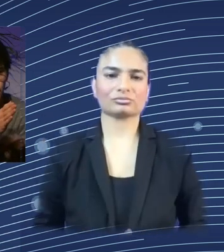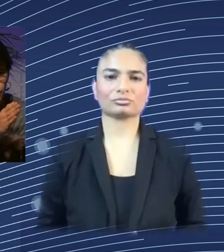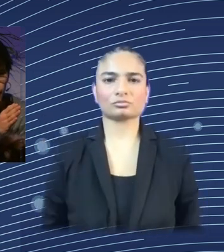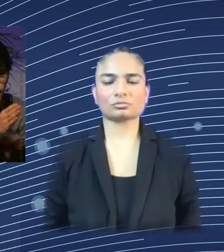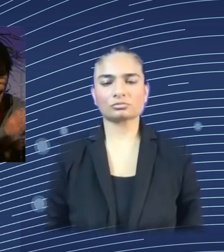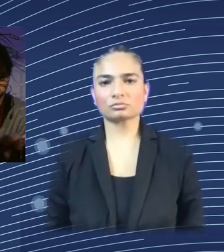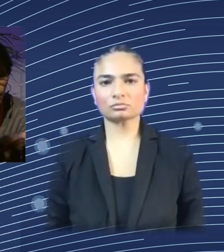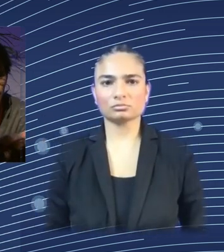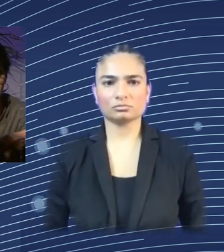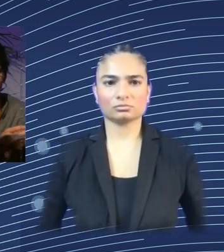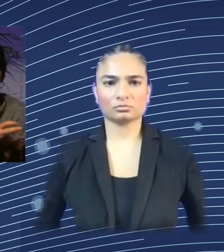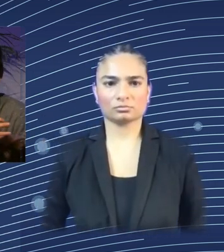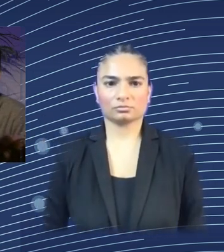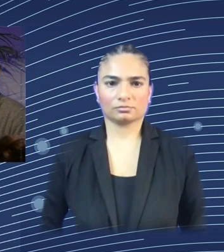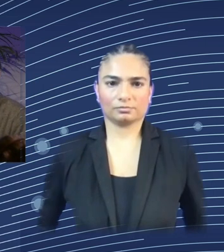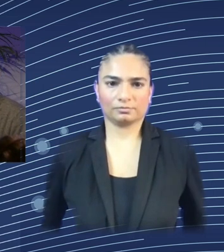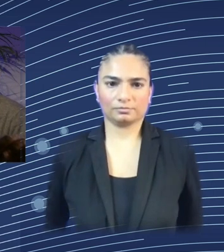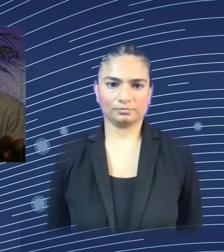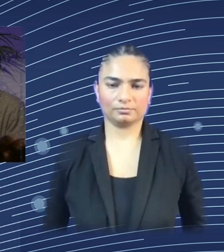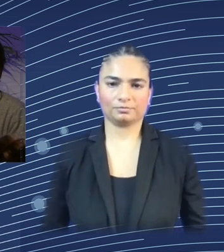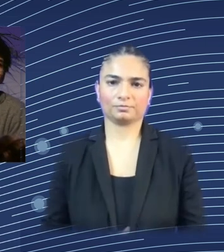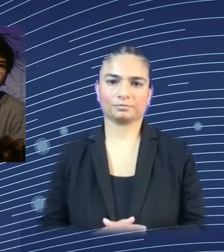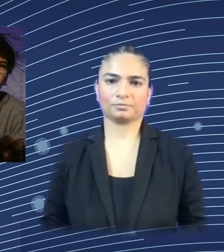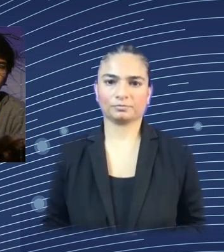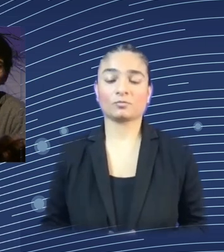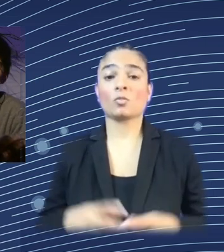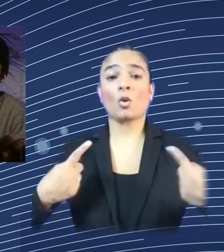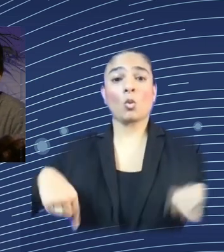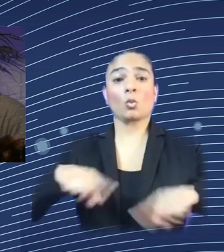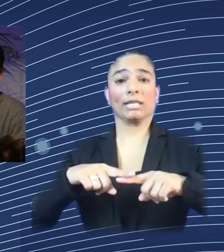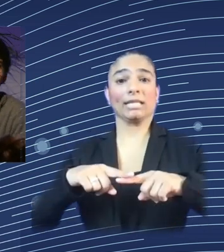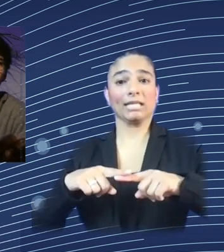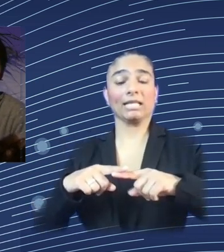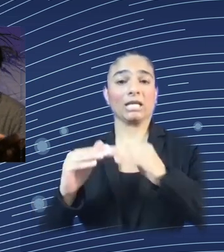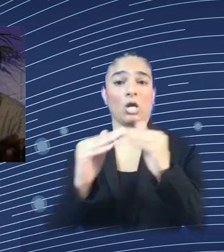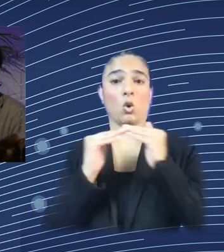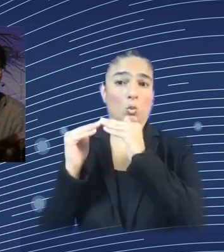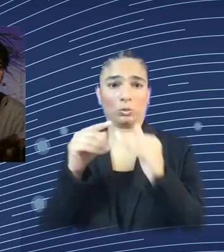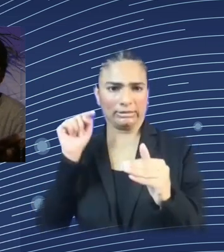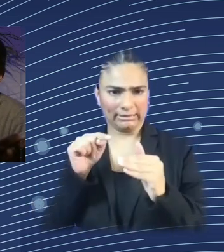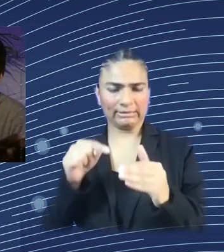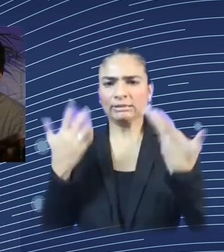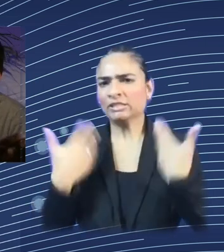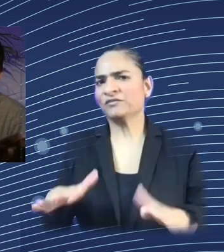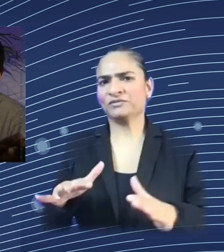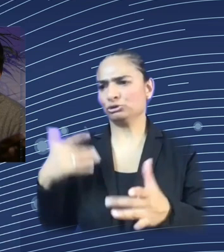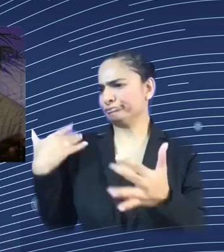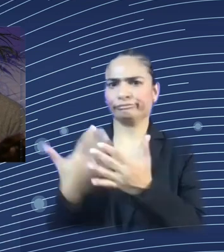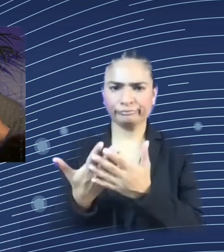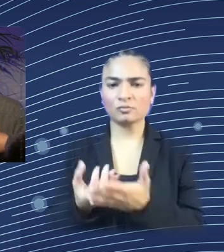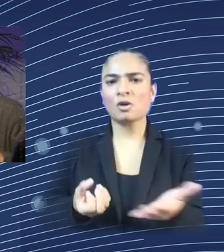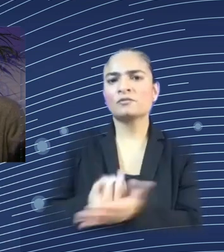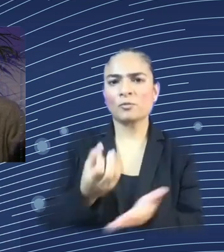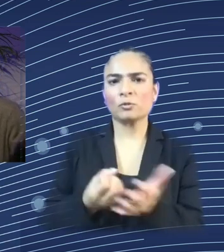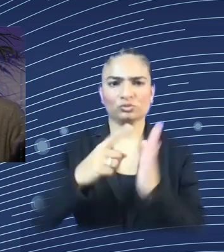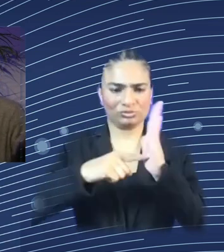do data collection. We've built solutions, for example, that pre-fill automatically all of your ESG and compliance surveys based